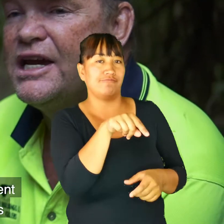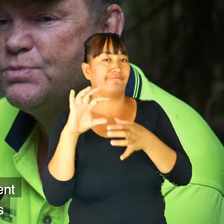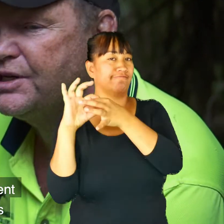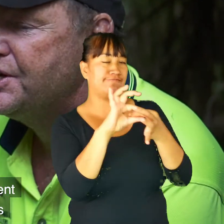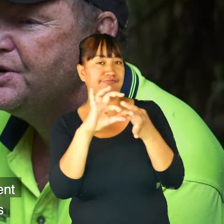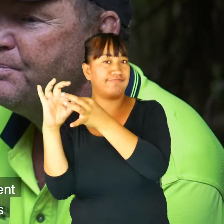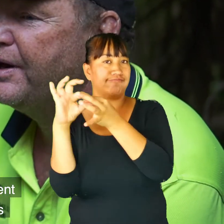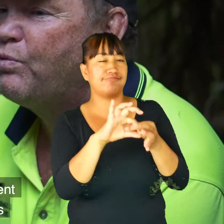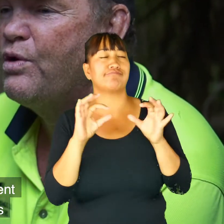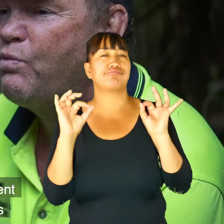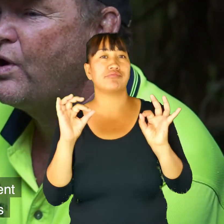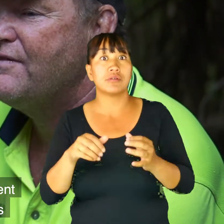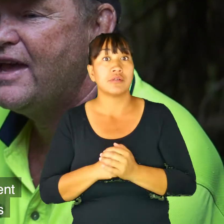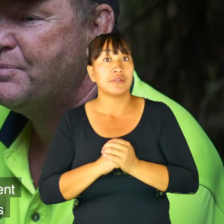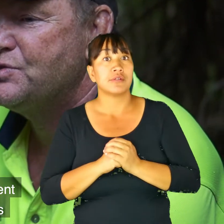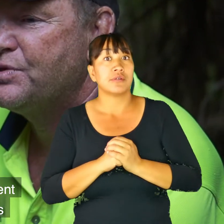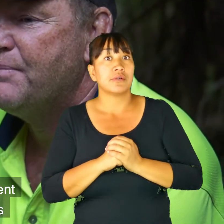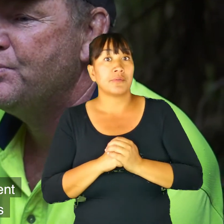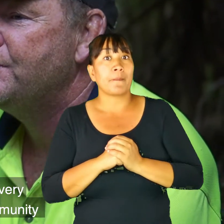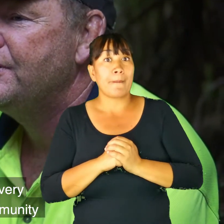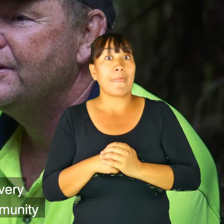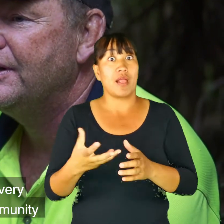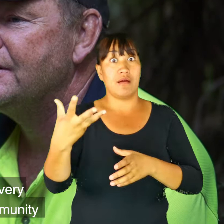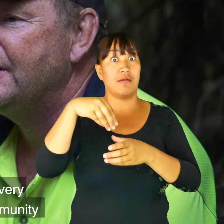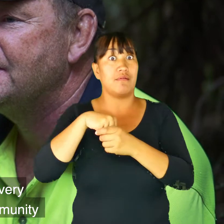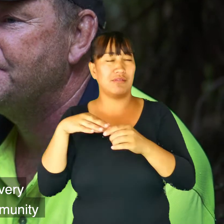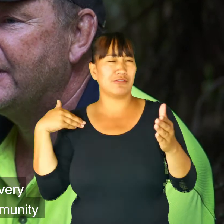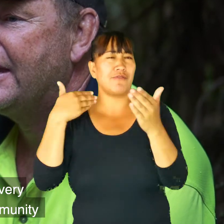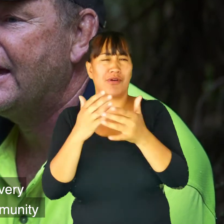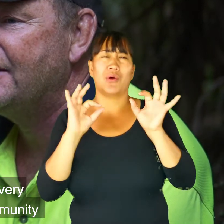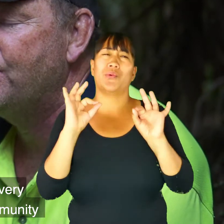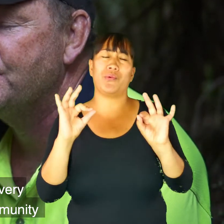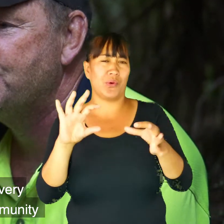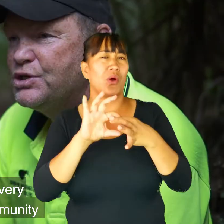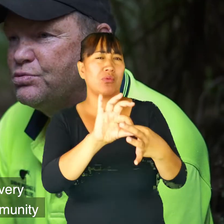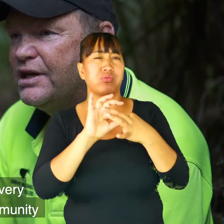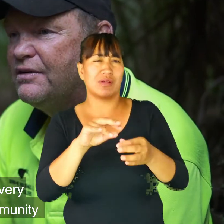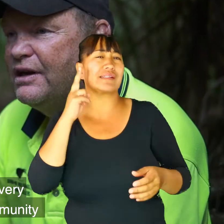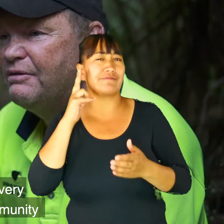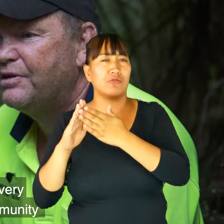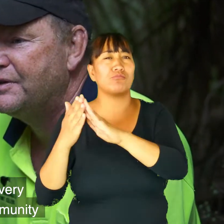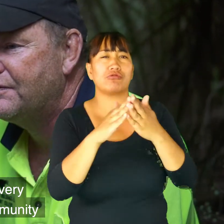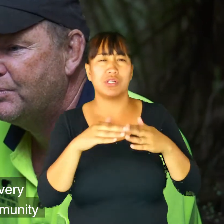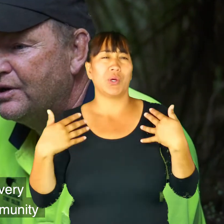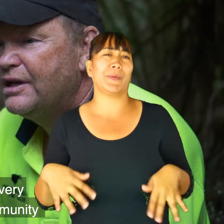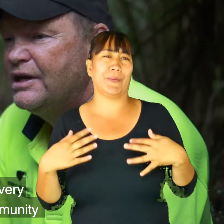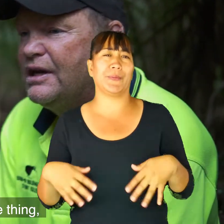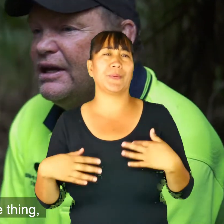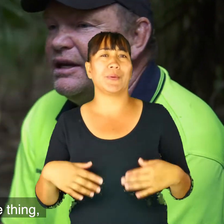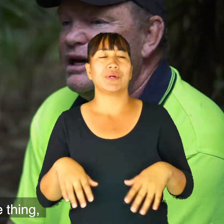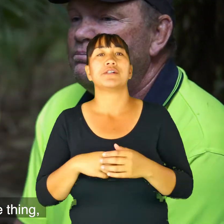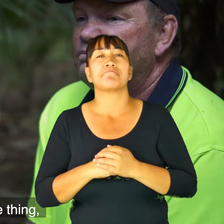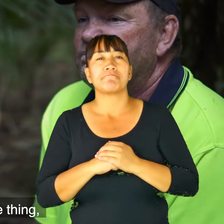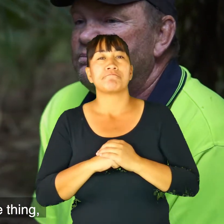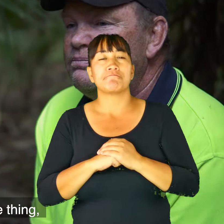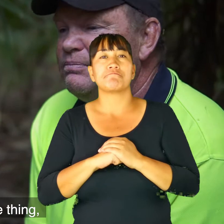got engagement, but whatever happens with that bird, it's Pikiake very special to have with the deaf community,